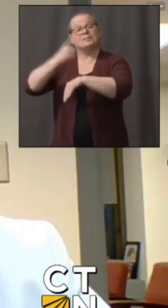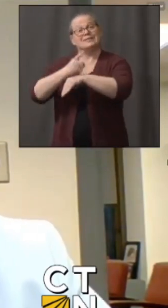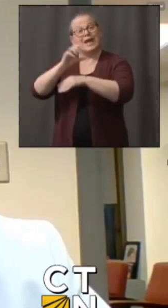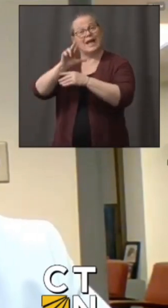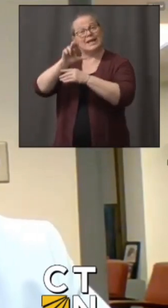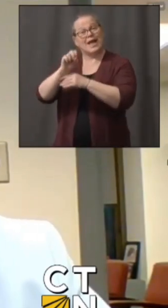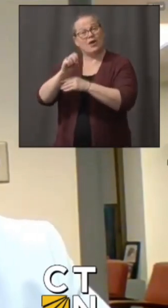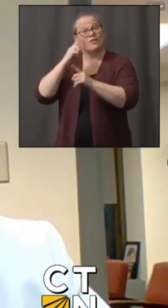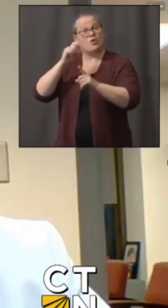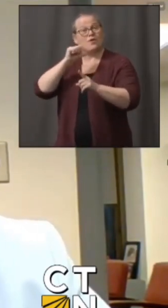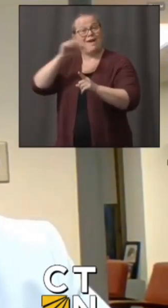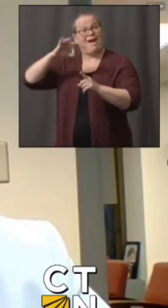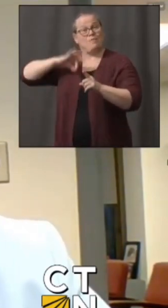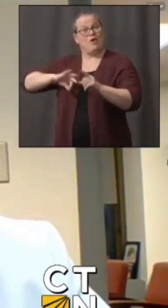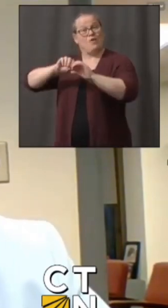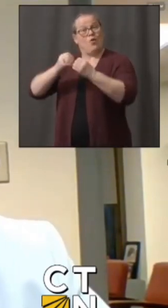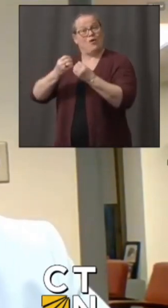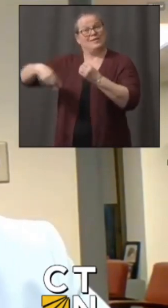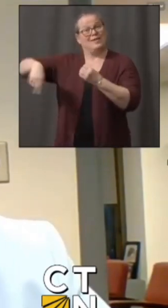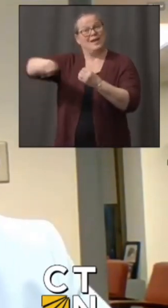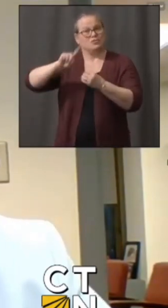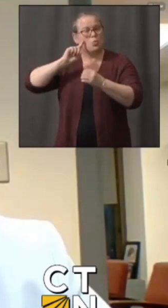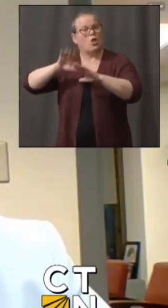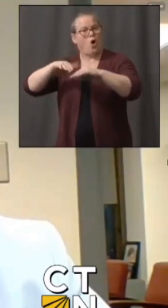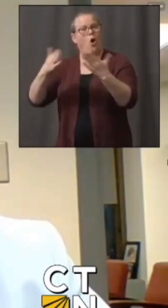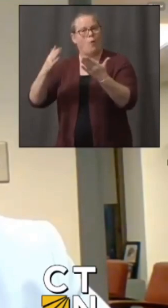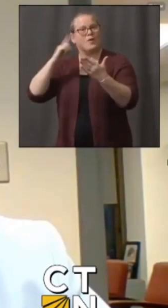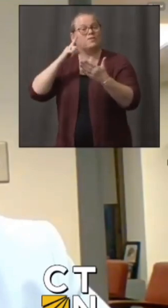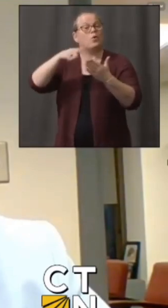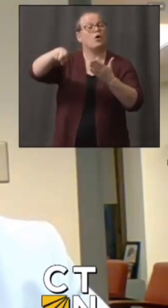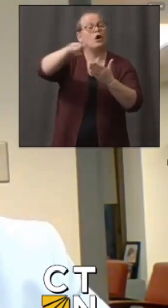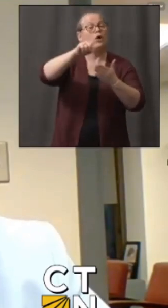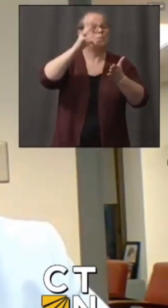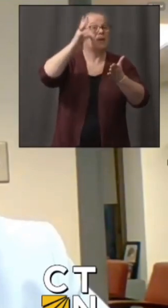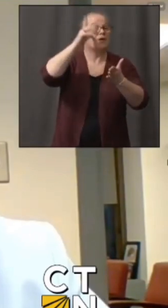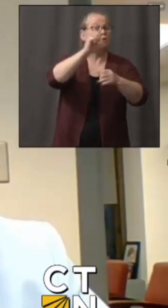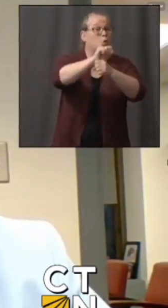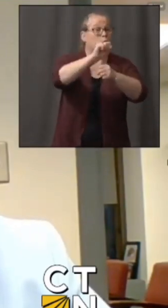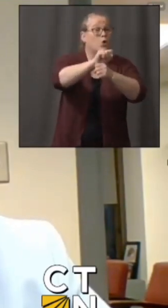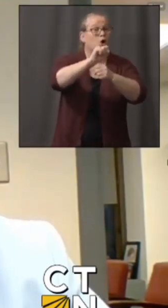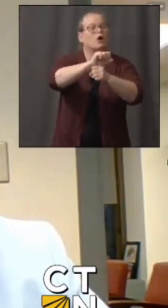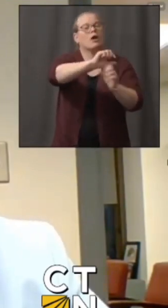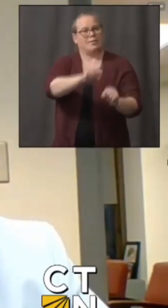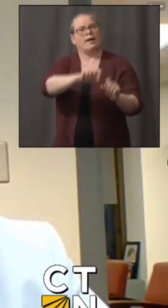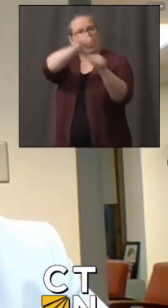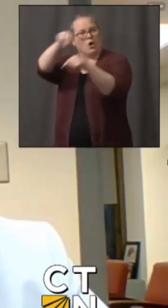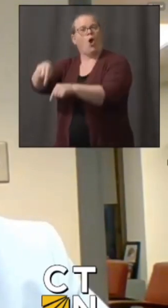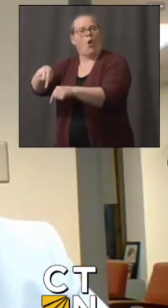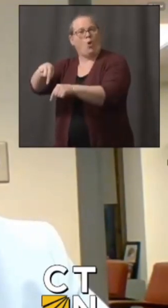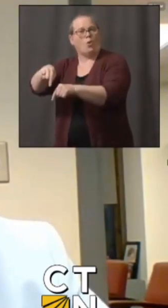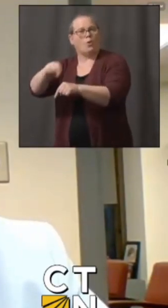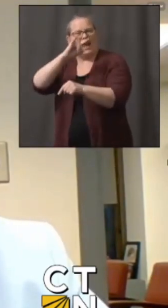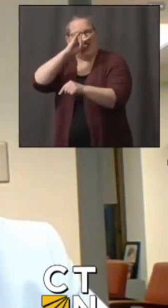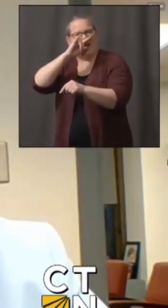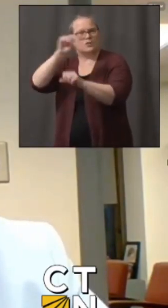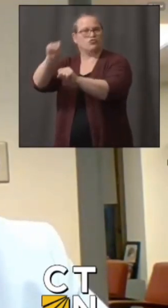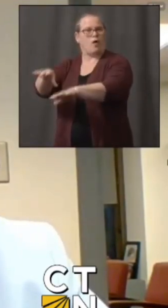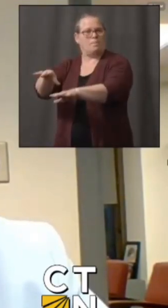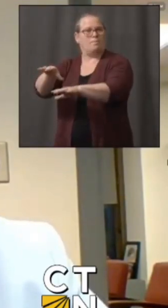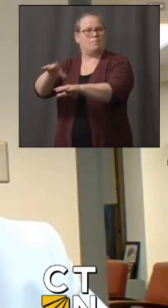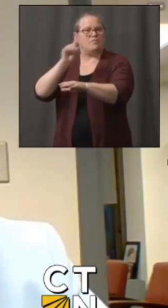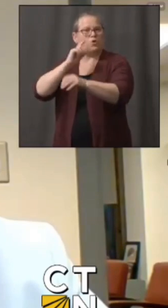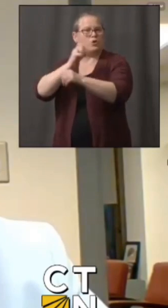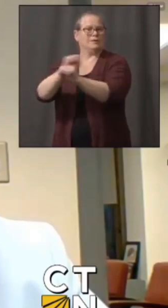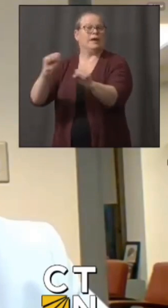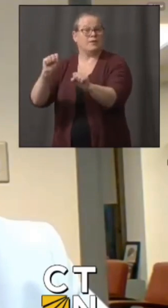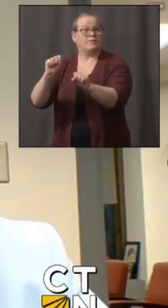working for those days that are hybrid learning. So overall, having kind of the heads up, so to speak, has